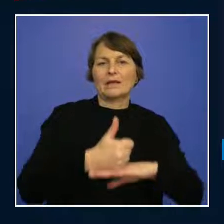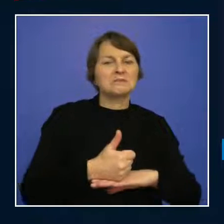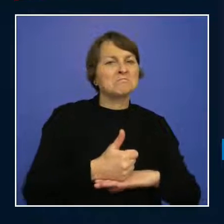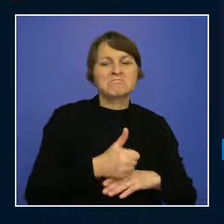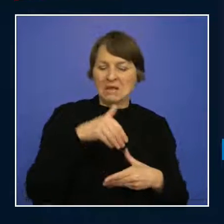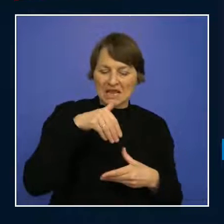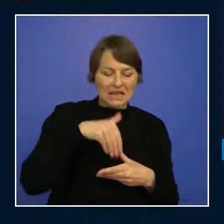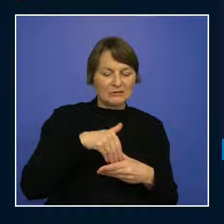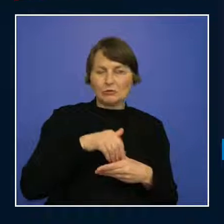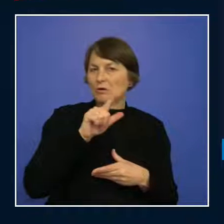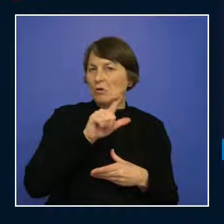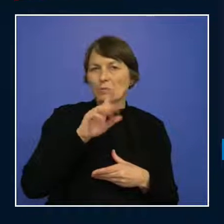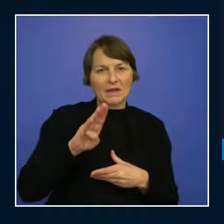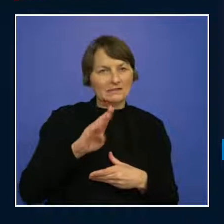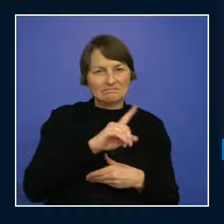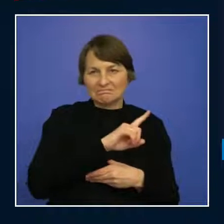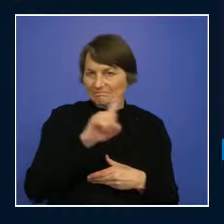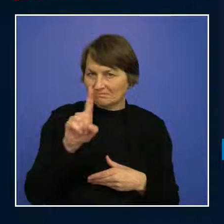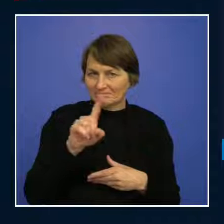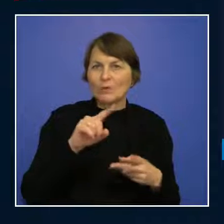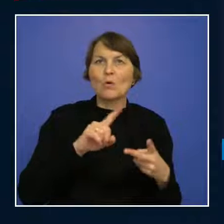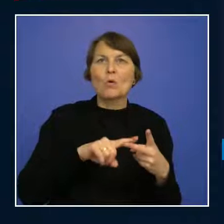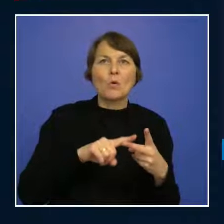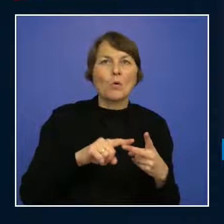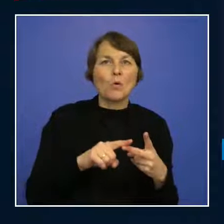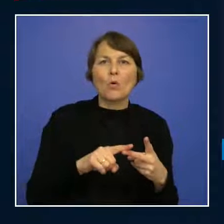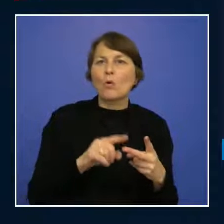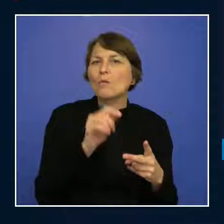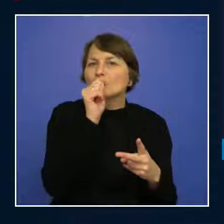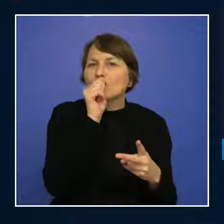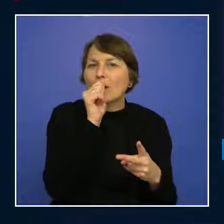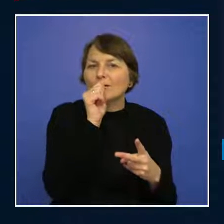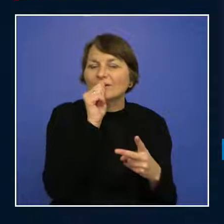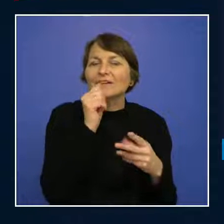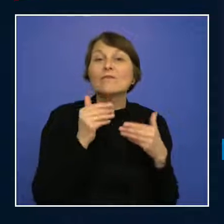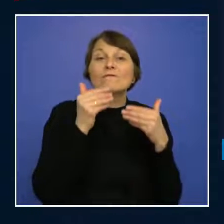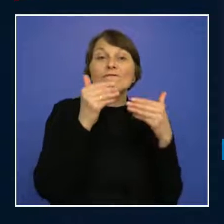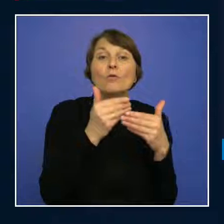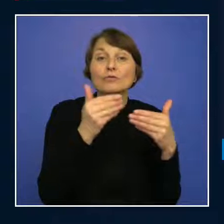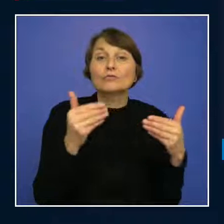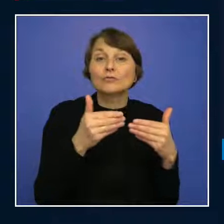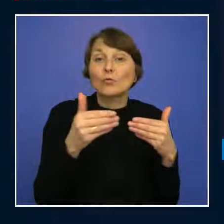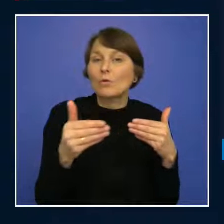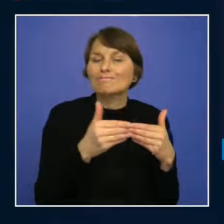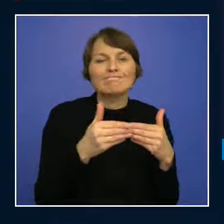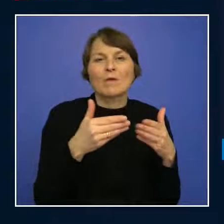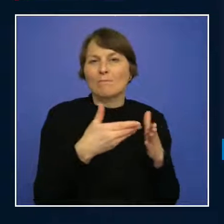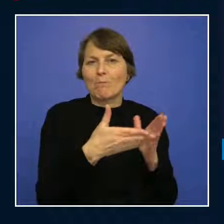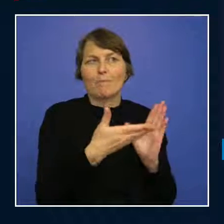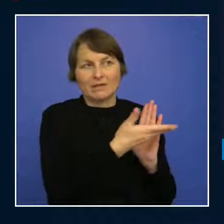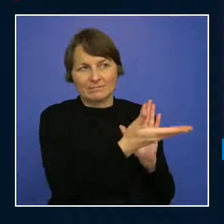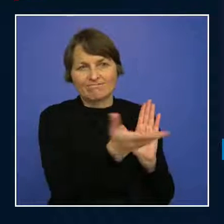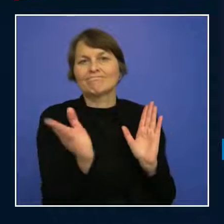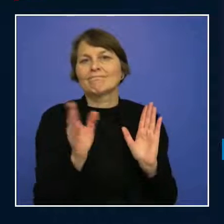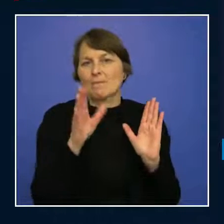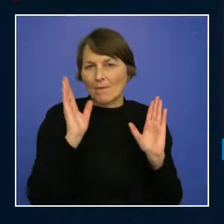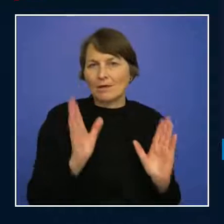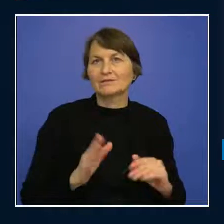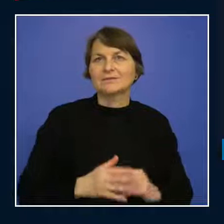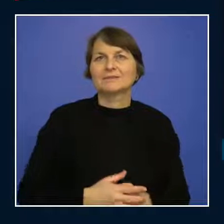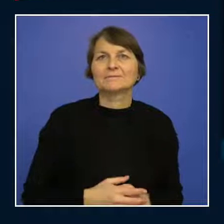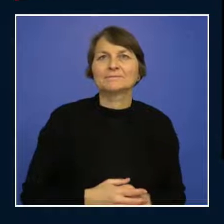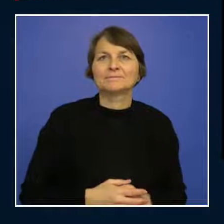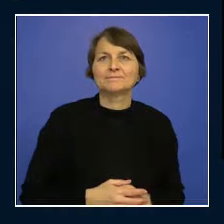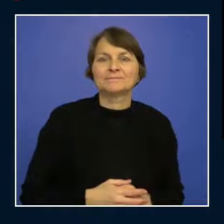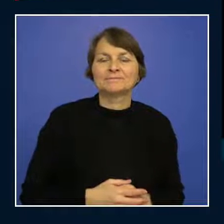balancer here. You can't have a private front door. It has to be public facing. Now, as I said, Azure Frontdoor has lots